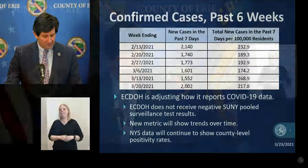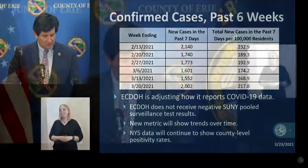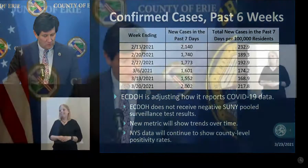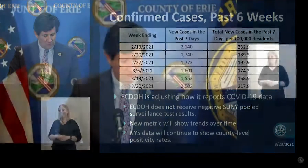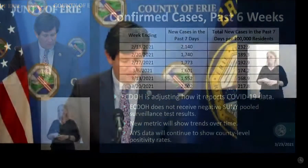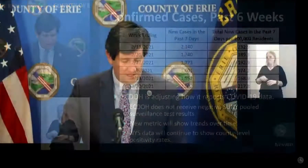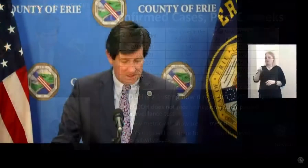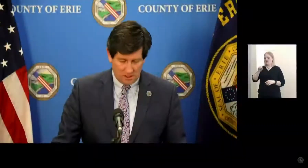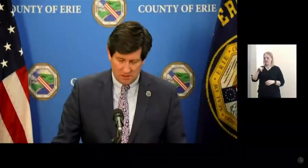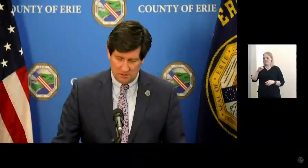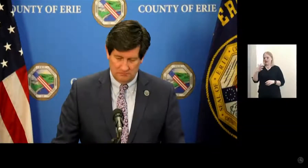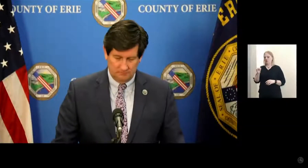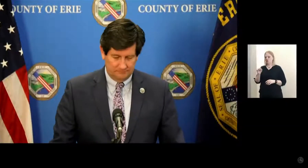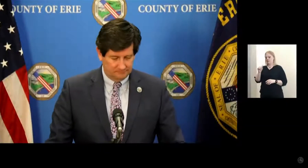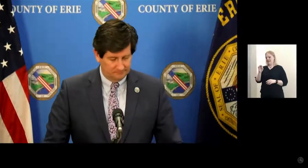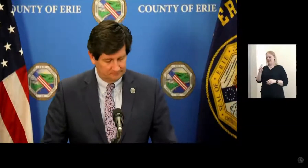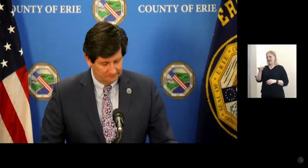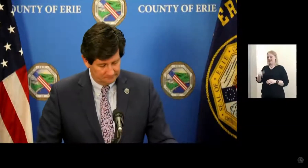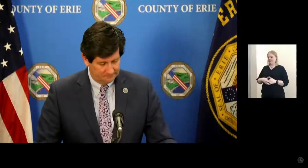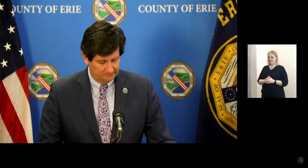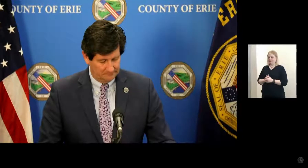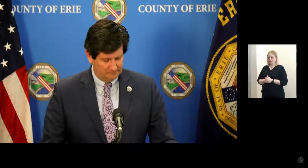Spectrum News, Andy Young.